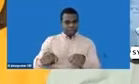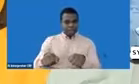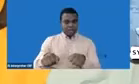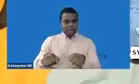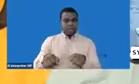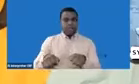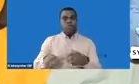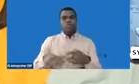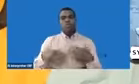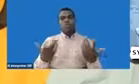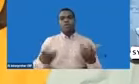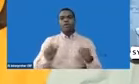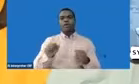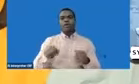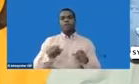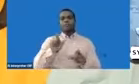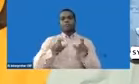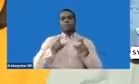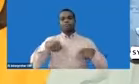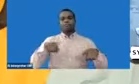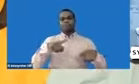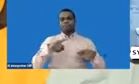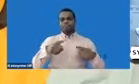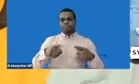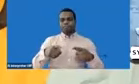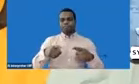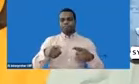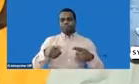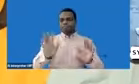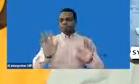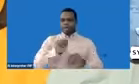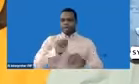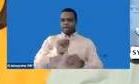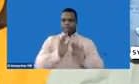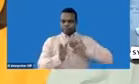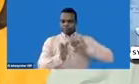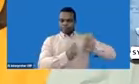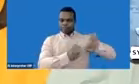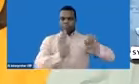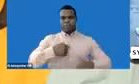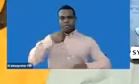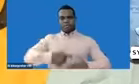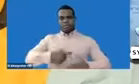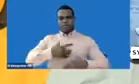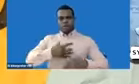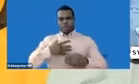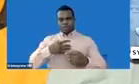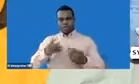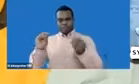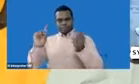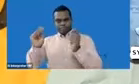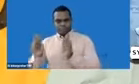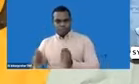parts, different pieces and discussions. So depending on who you ask, the automatic tools can provide